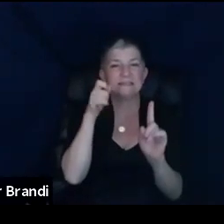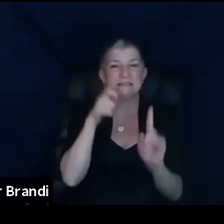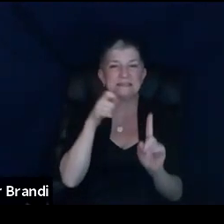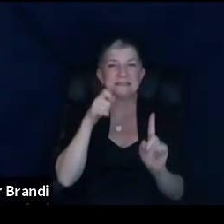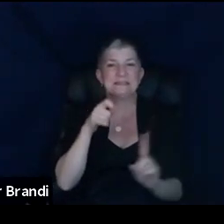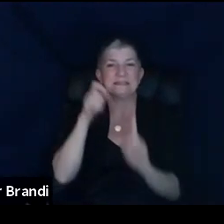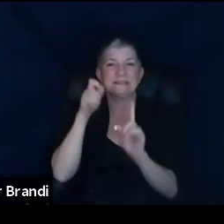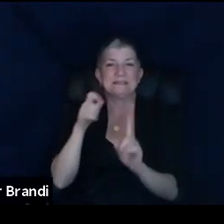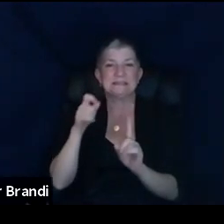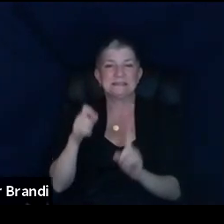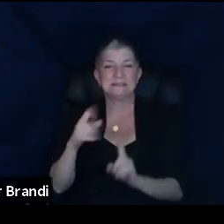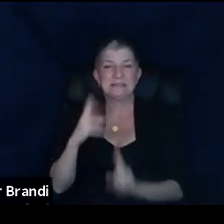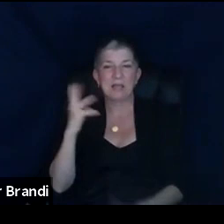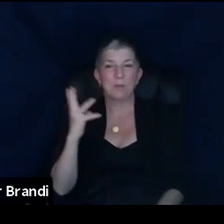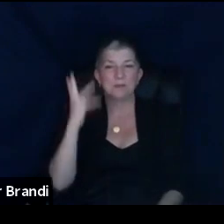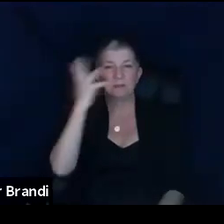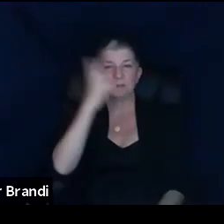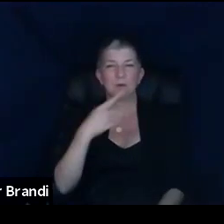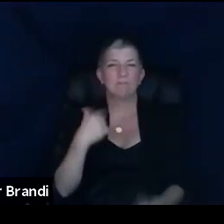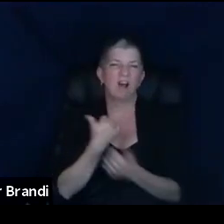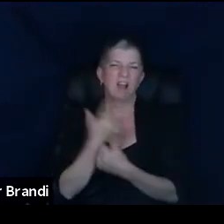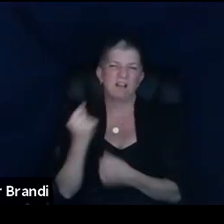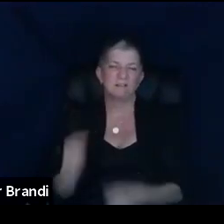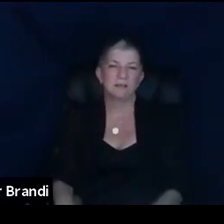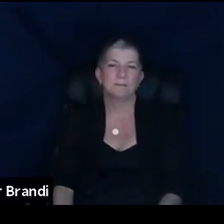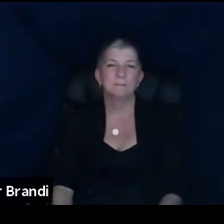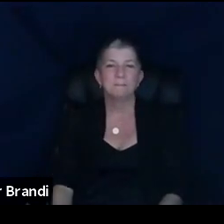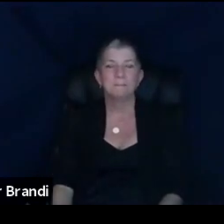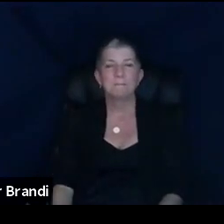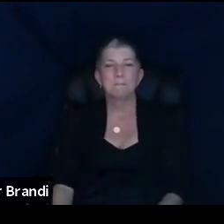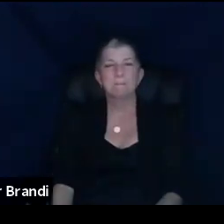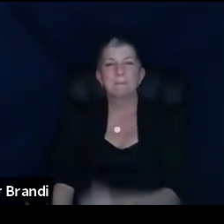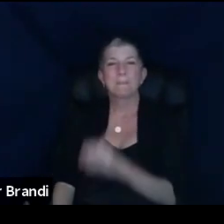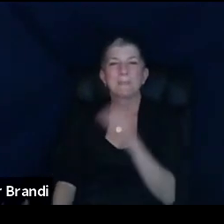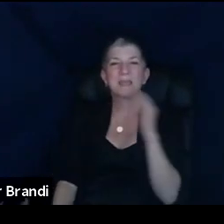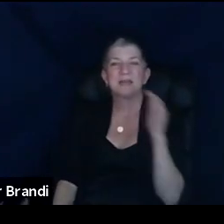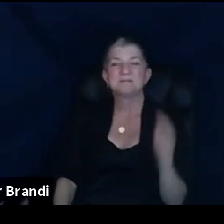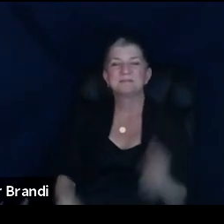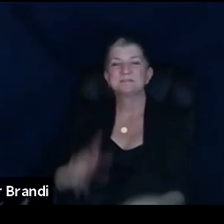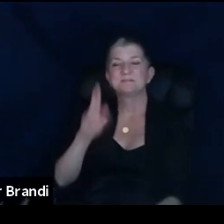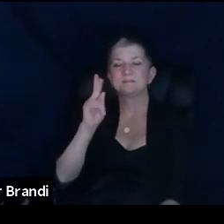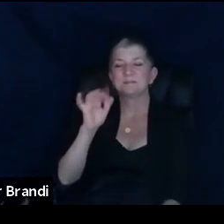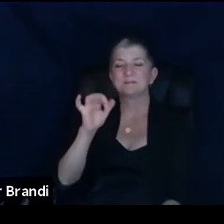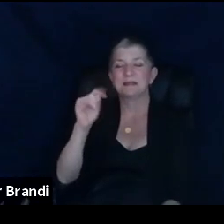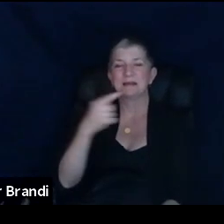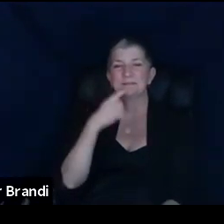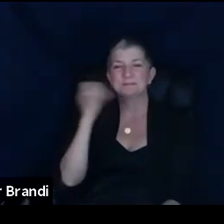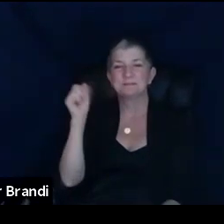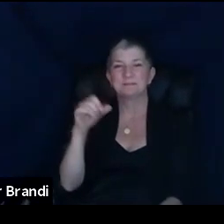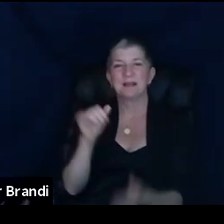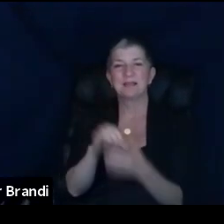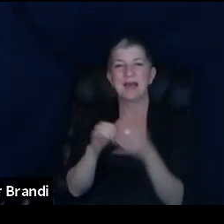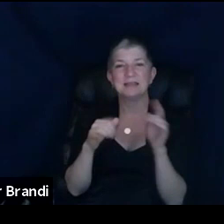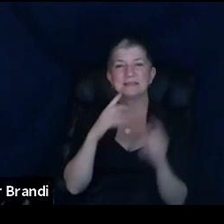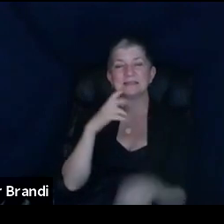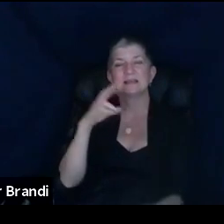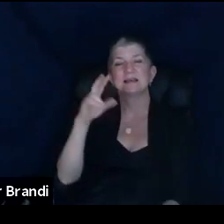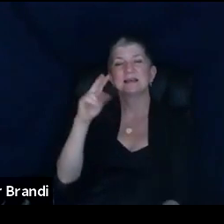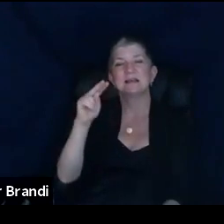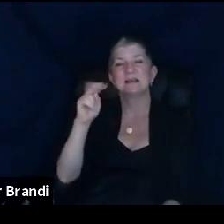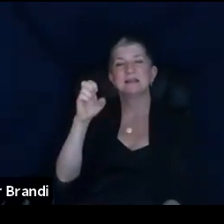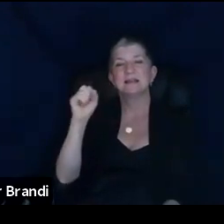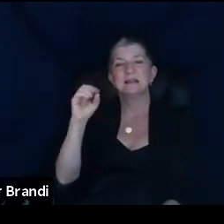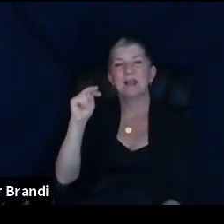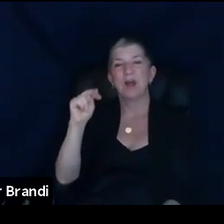was beautiful. I loved that. Yeah, yeah. So this is a neon wand itself. If